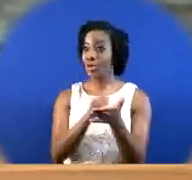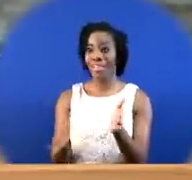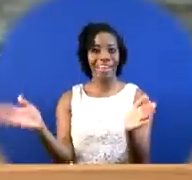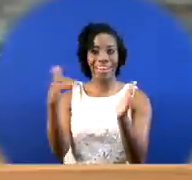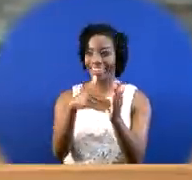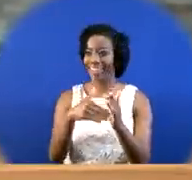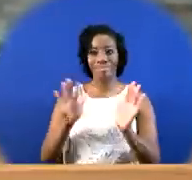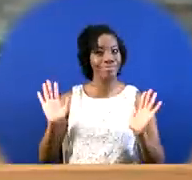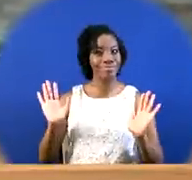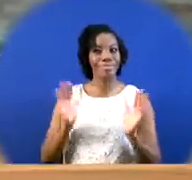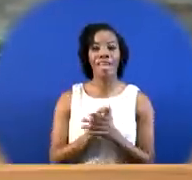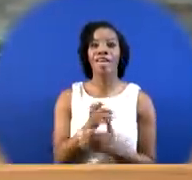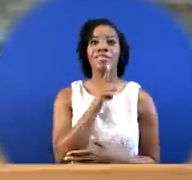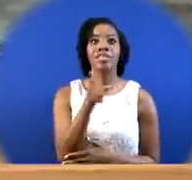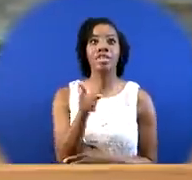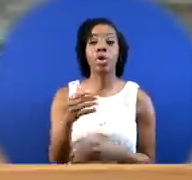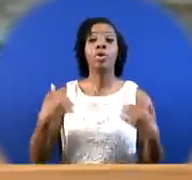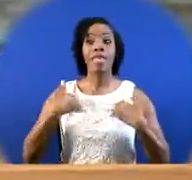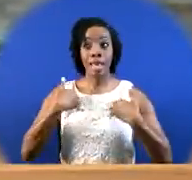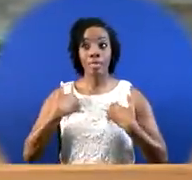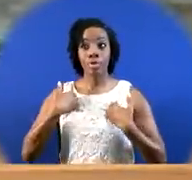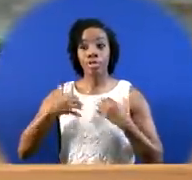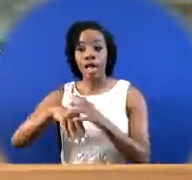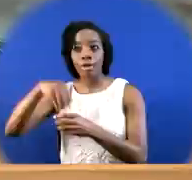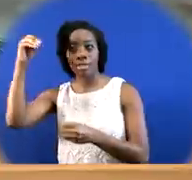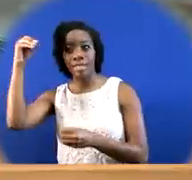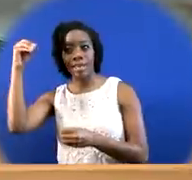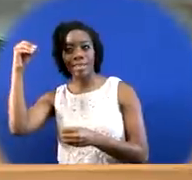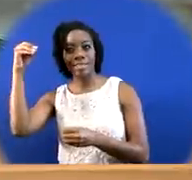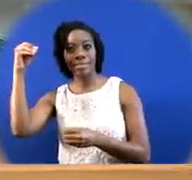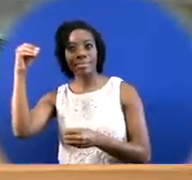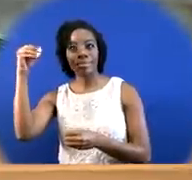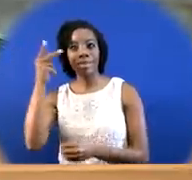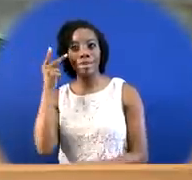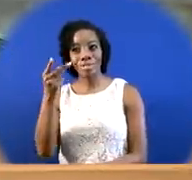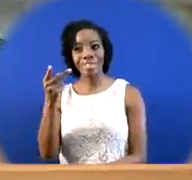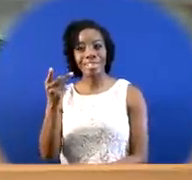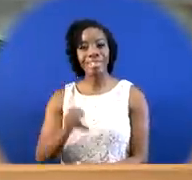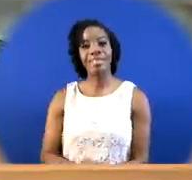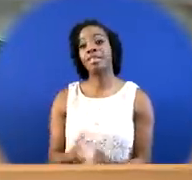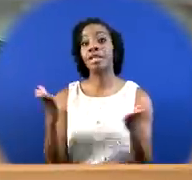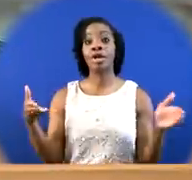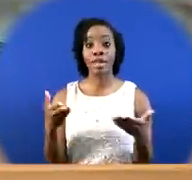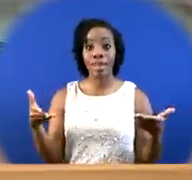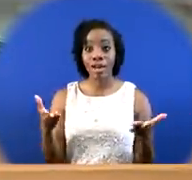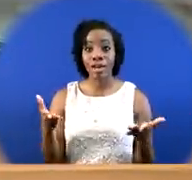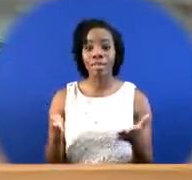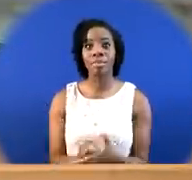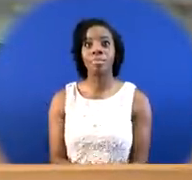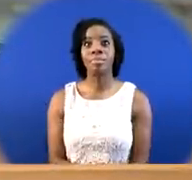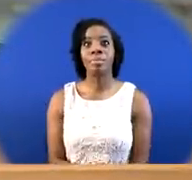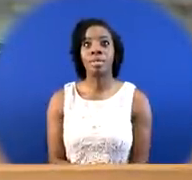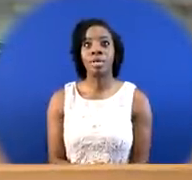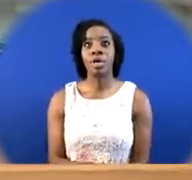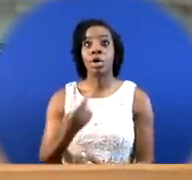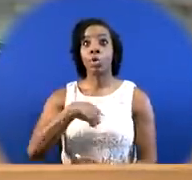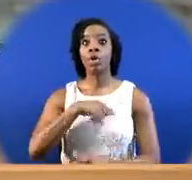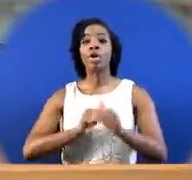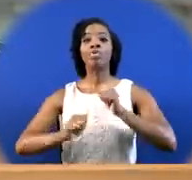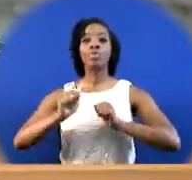we're not doing that again. So the donkeys are outside. Y'all see the donkeys outside when you came in? They are here. We're